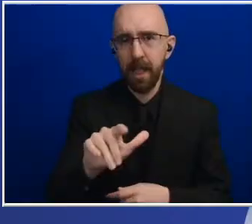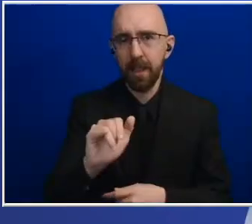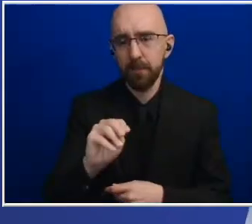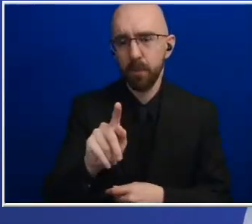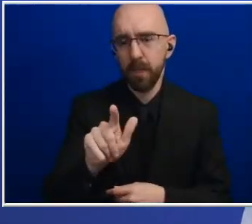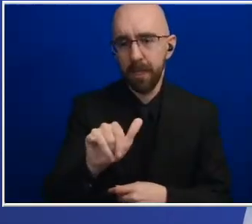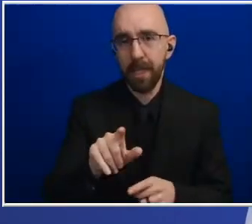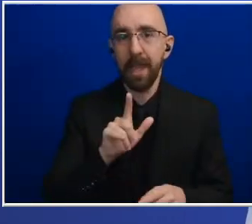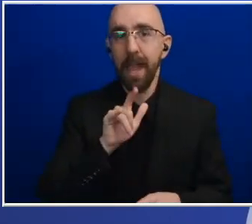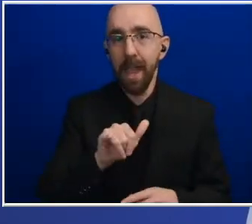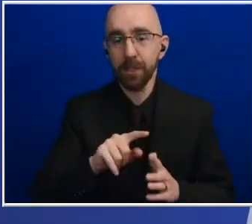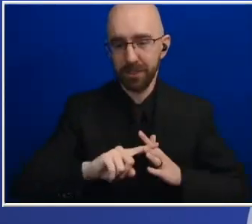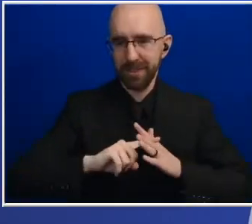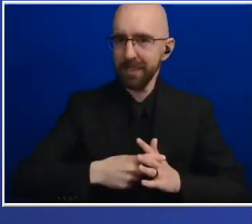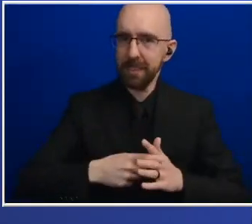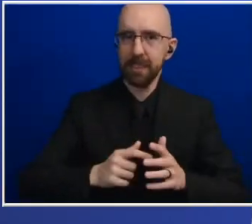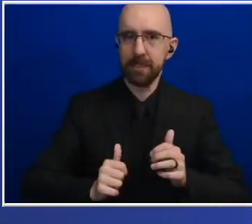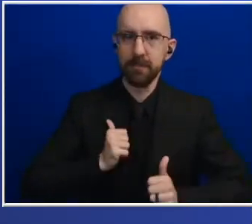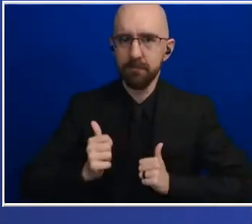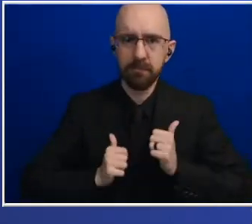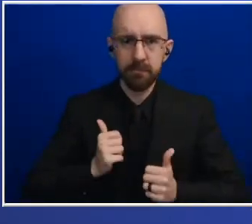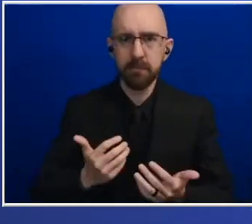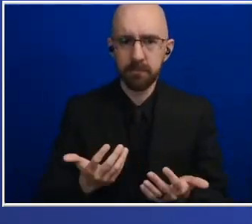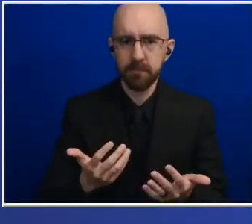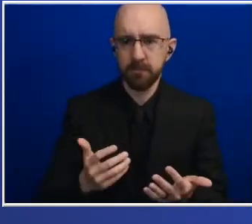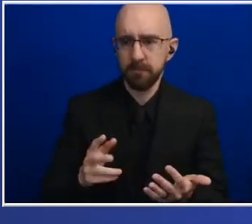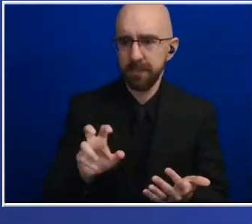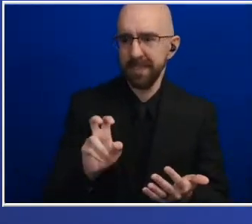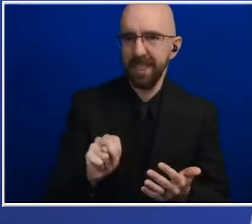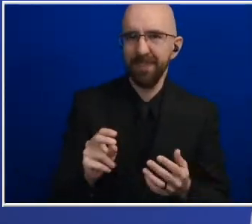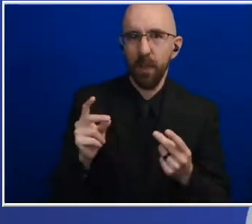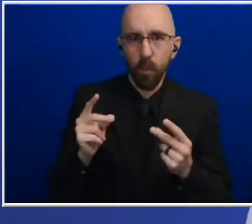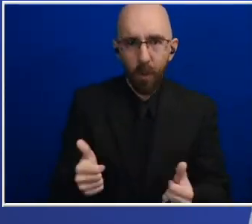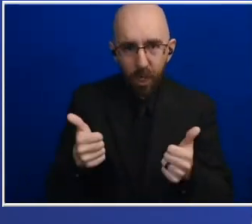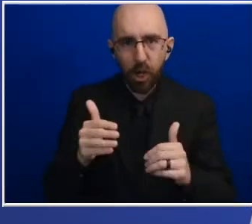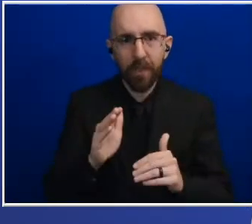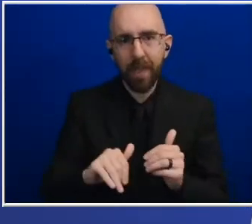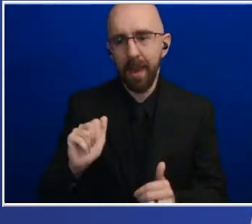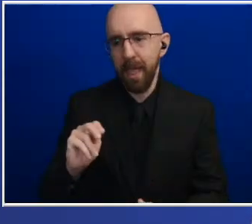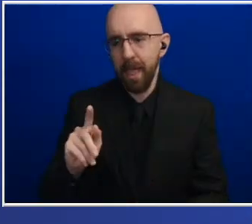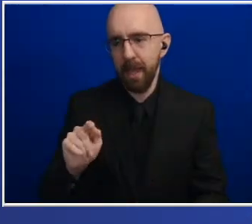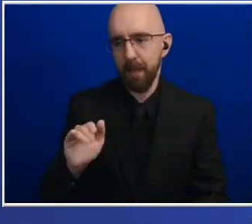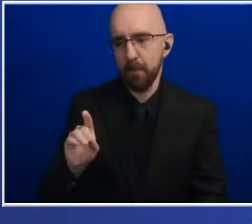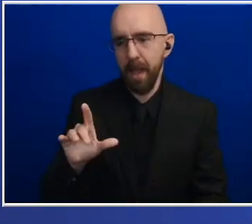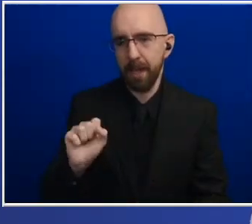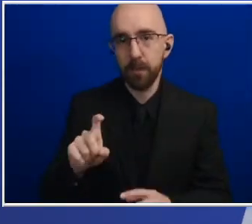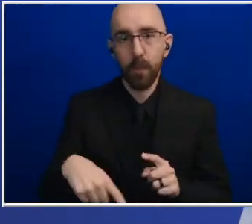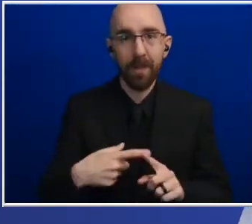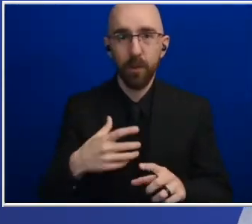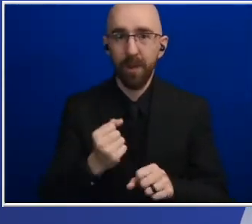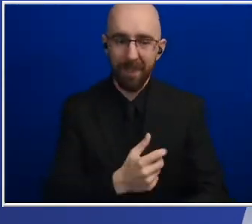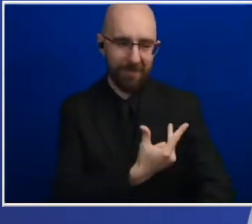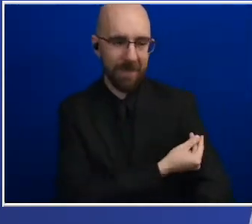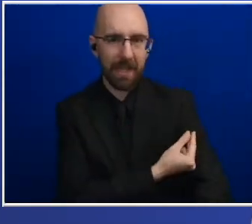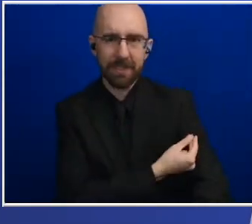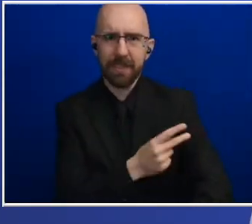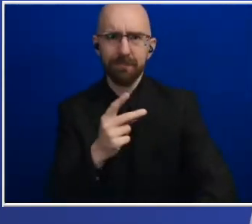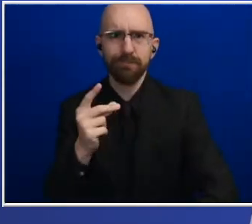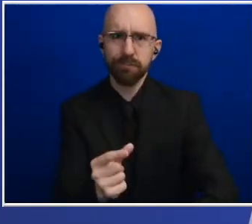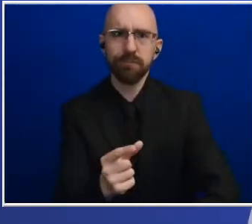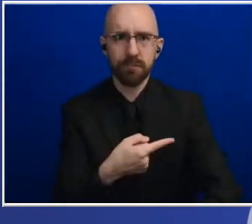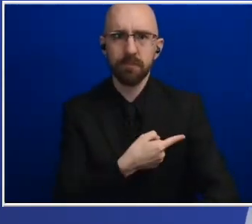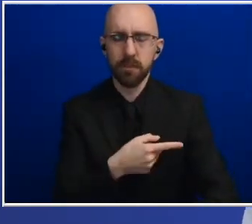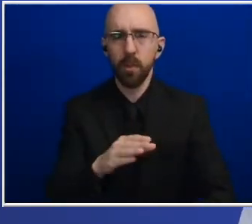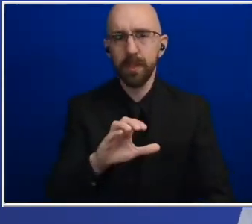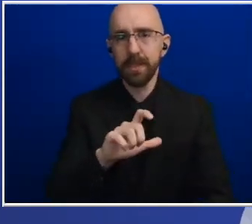into gear even quicker than the antibodies do when you get that vaccine as well. So the cellular immunity is